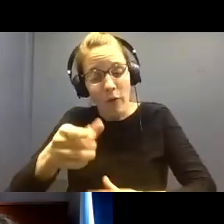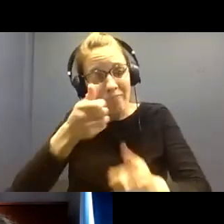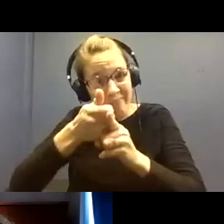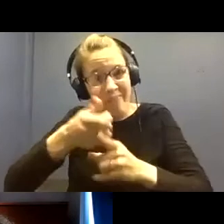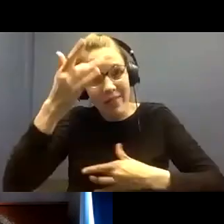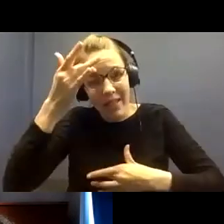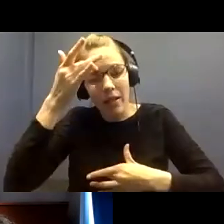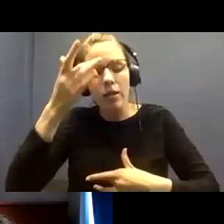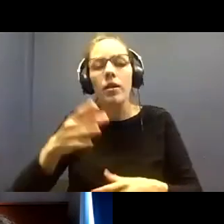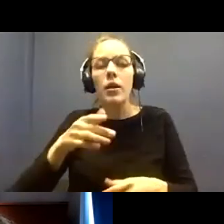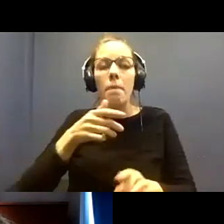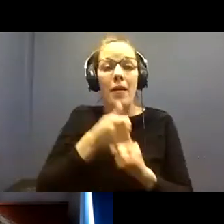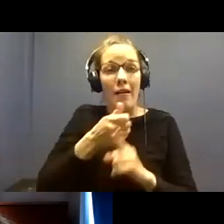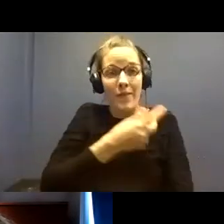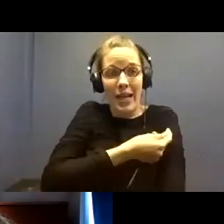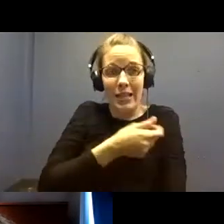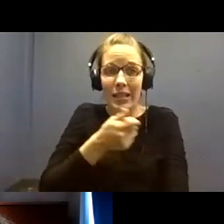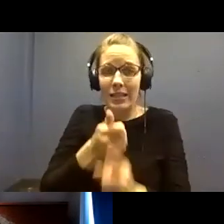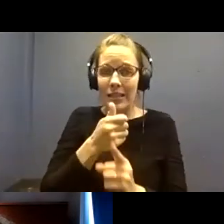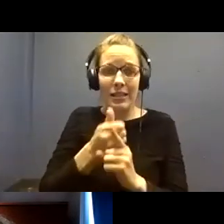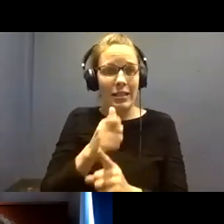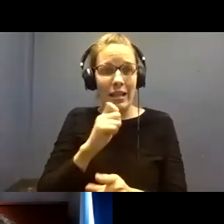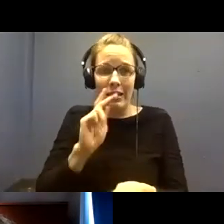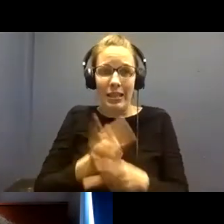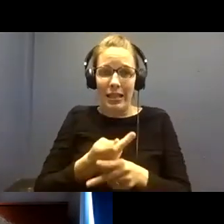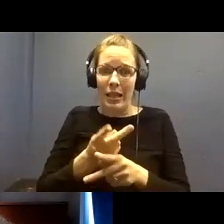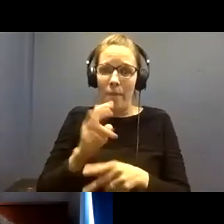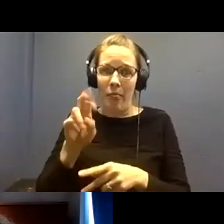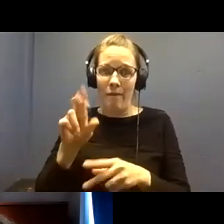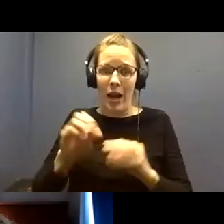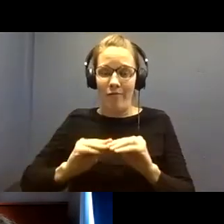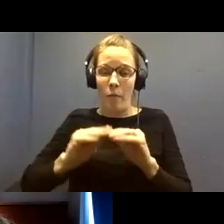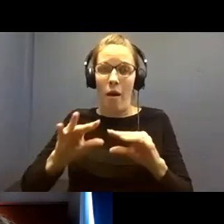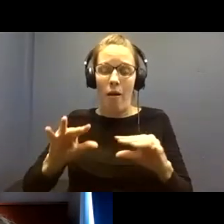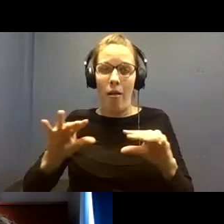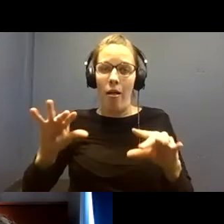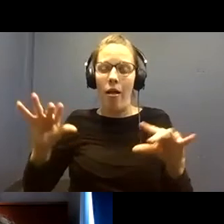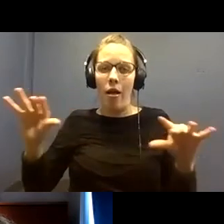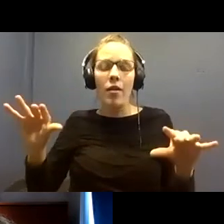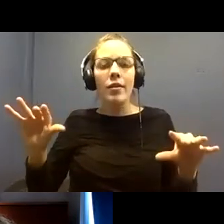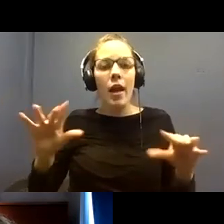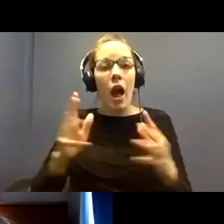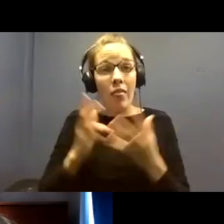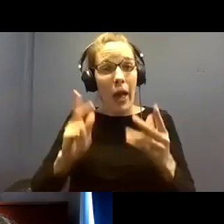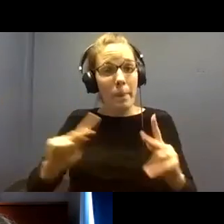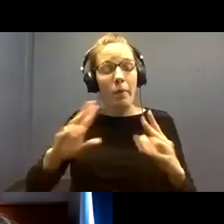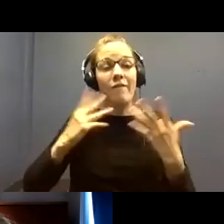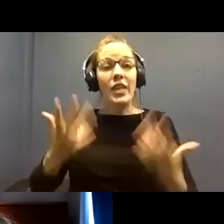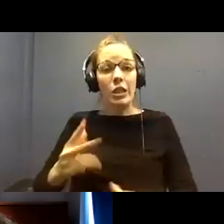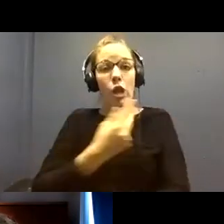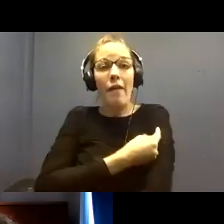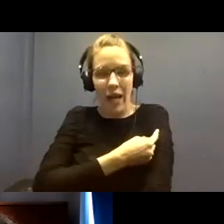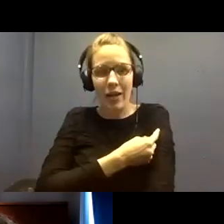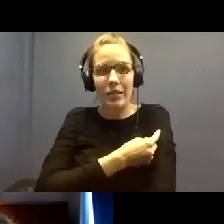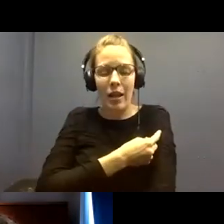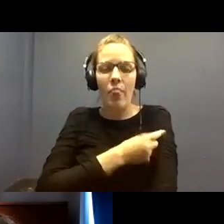your vaccine by itself doesn't keep the virus from spreading around the community. Having lots of people vaccinated is the